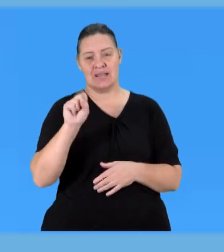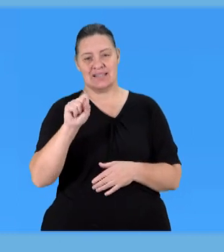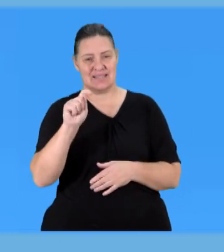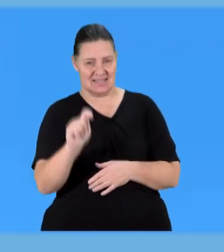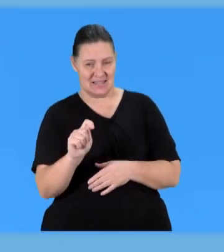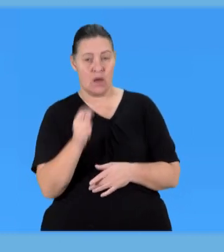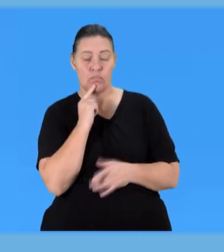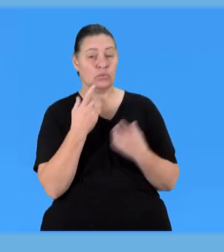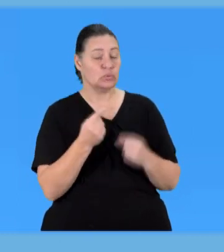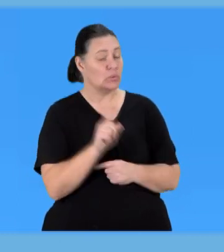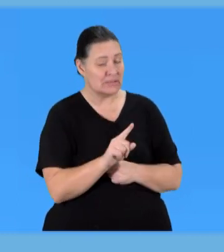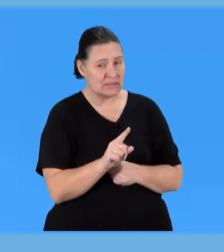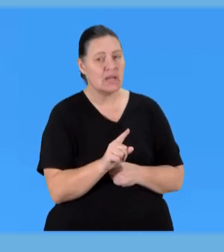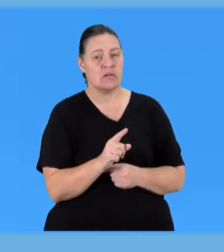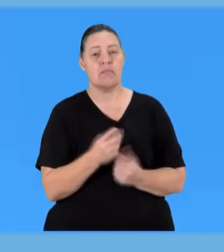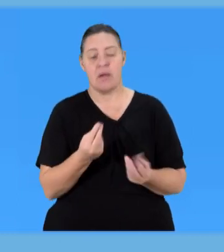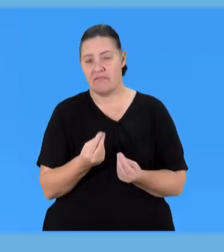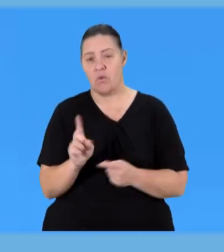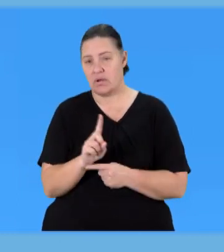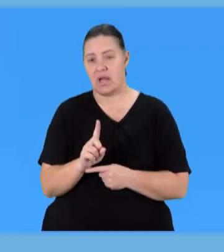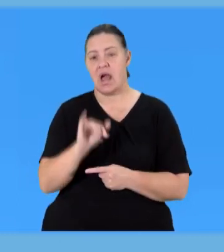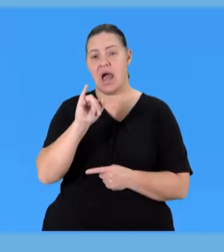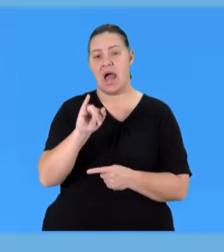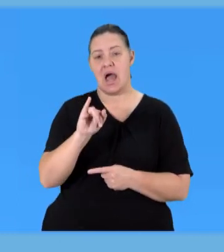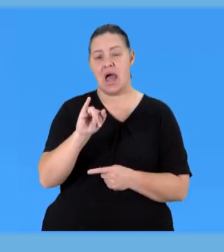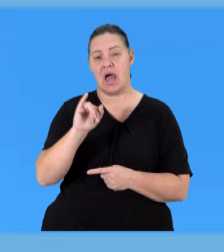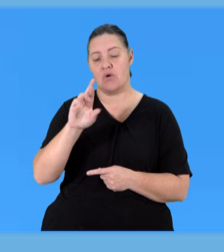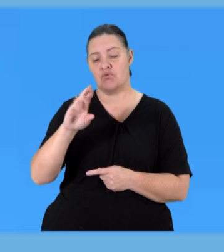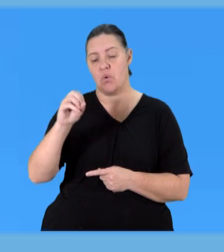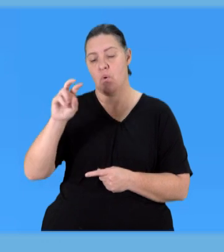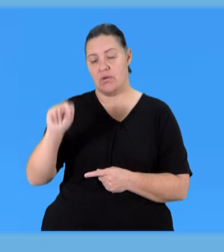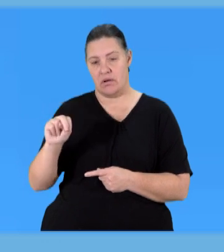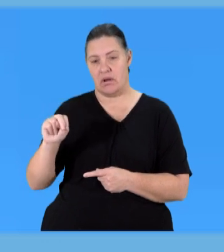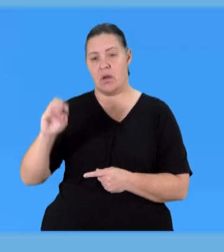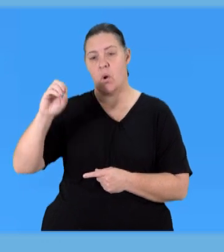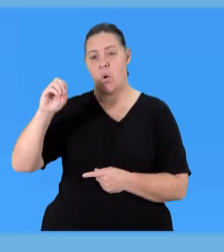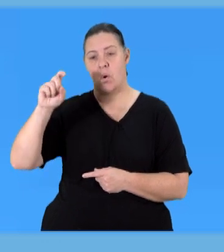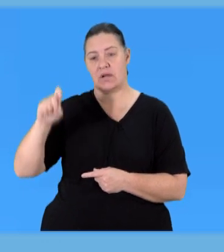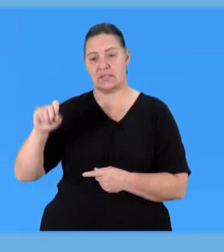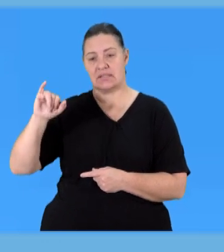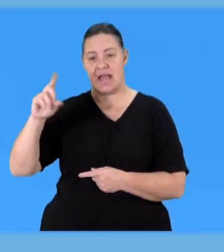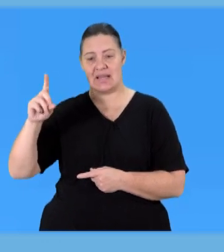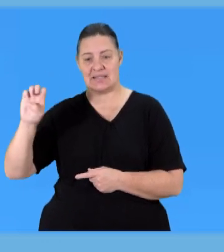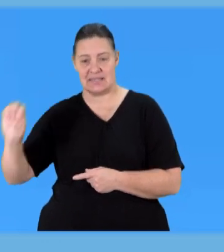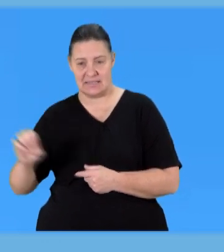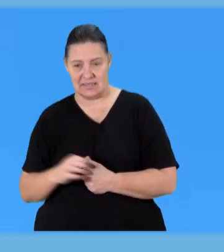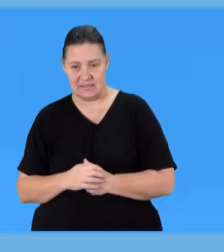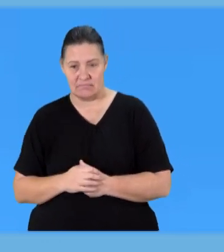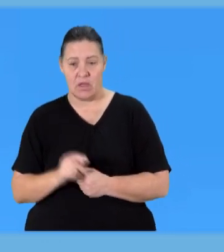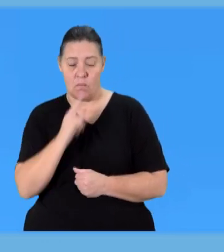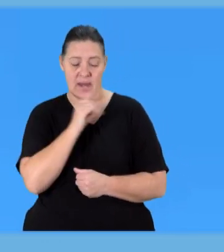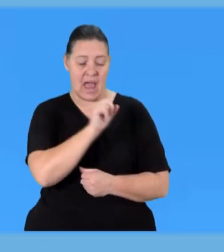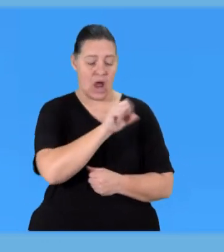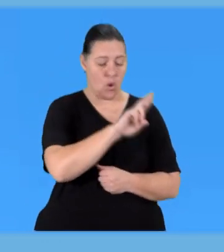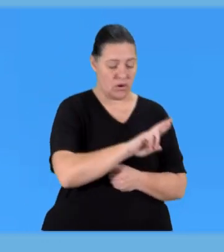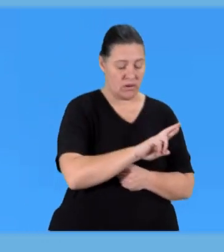rusts. And then when it does that, it forms something called the iron oxide. So we're basically saying that when iron reacts